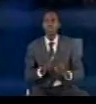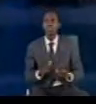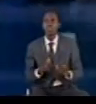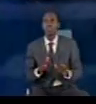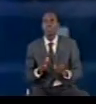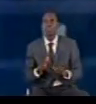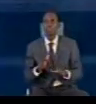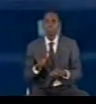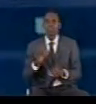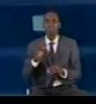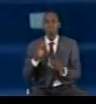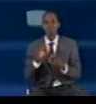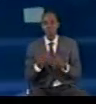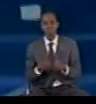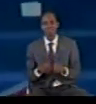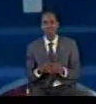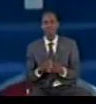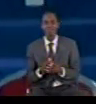great liberator.